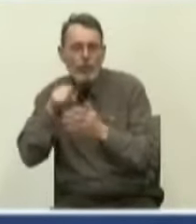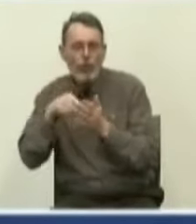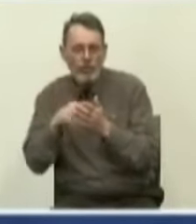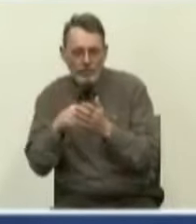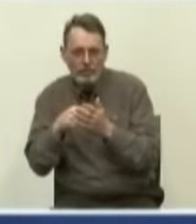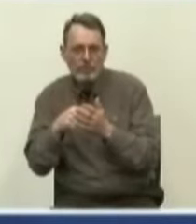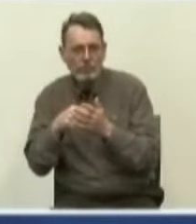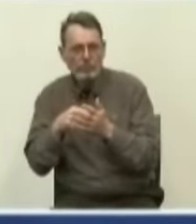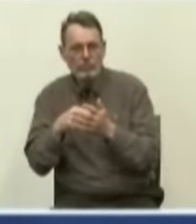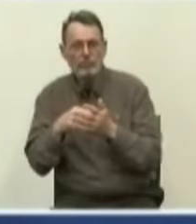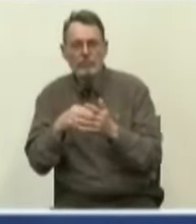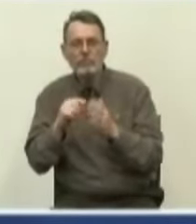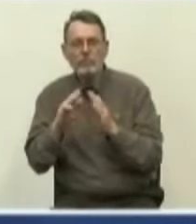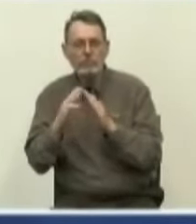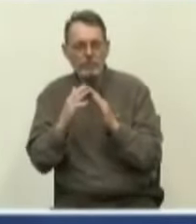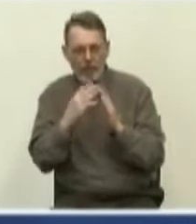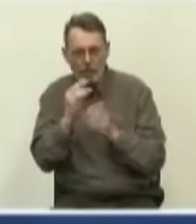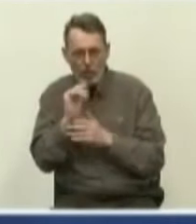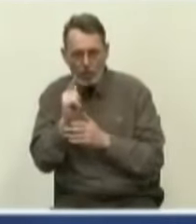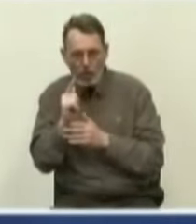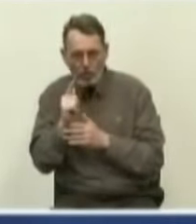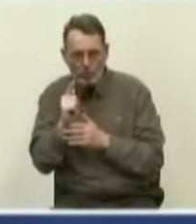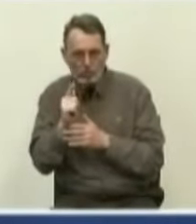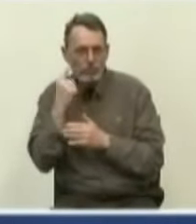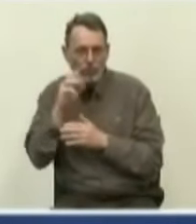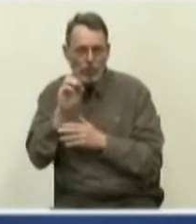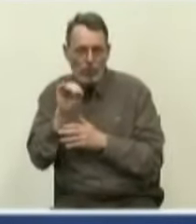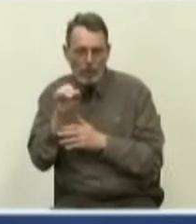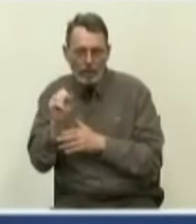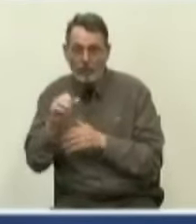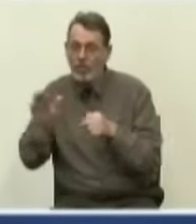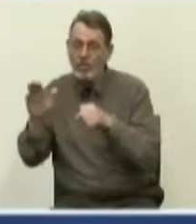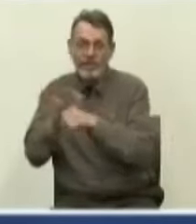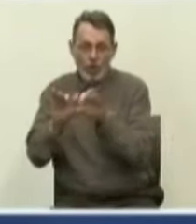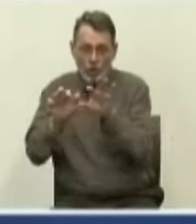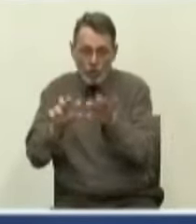town hall. The full text